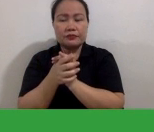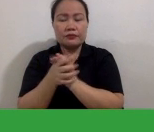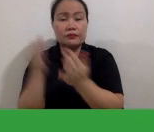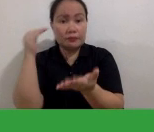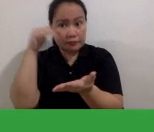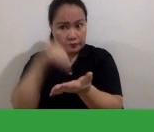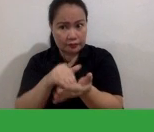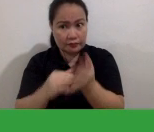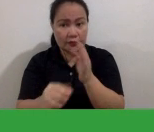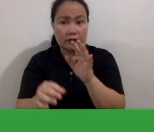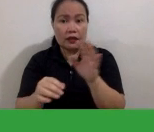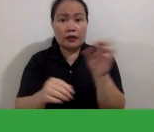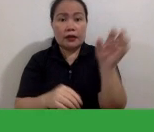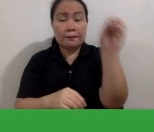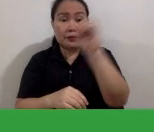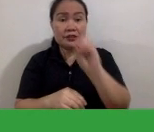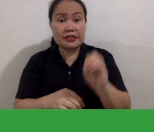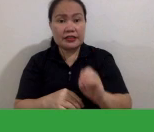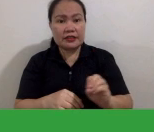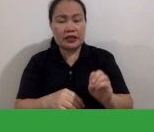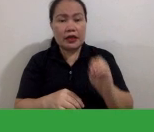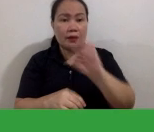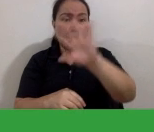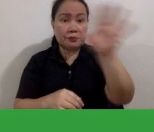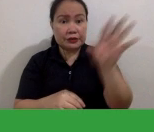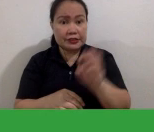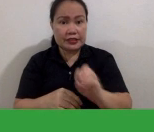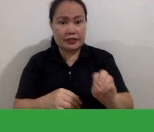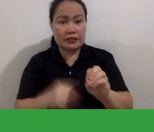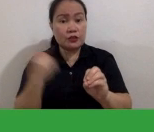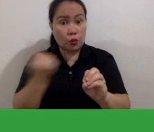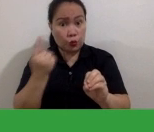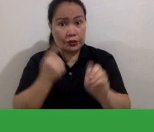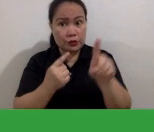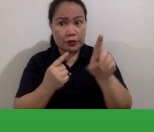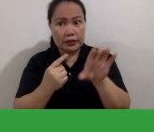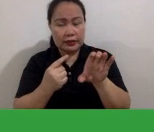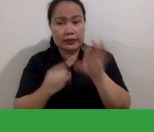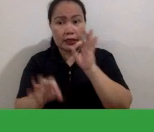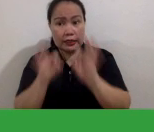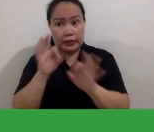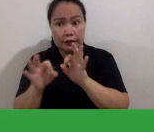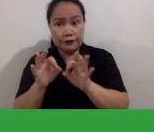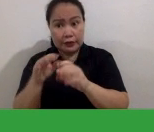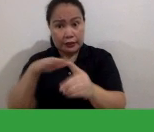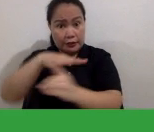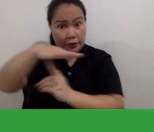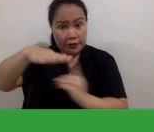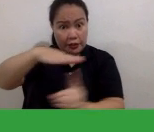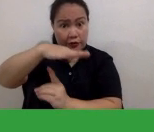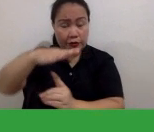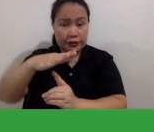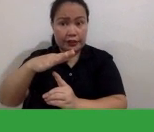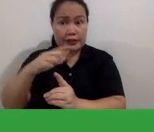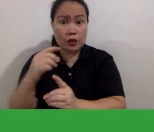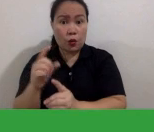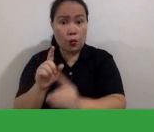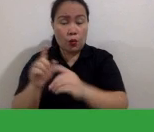of 10. So, ulitin ko, ang percent natin is always 100. So, kapag nakita mo na ang denominator ay over